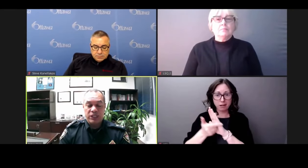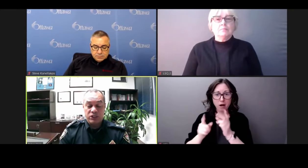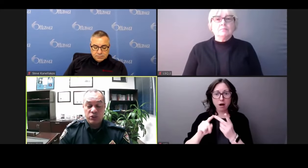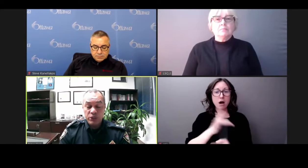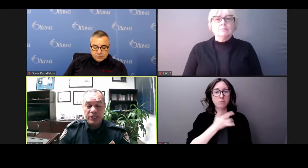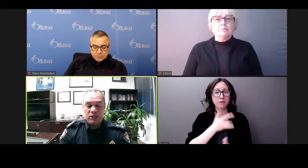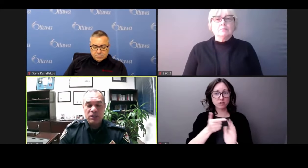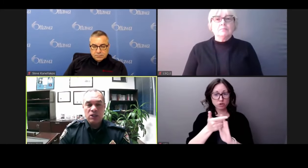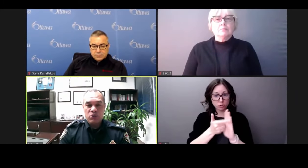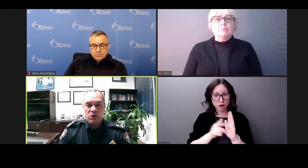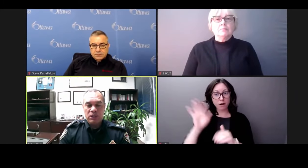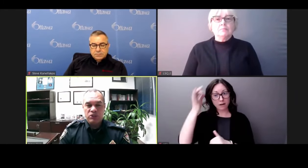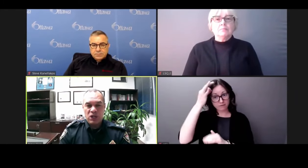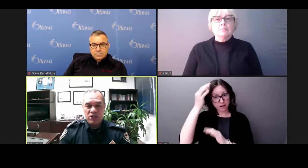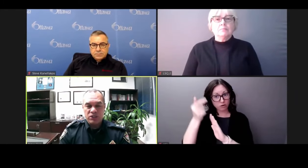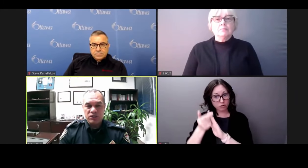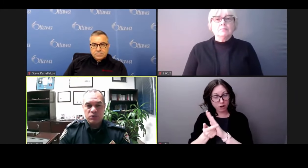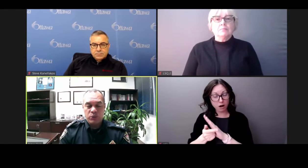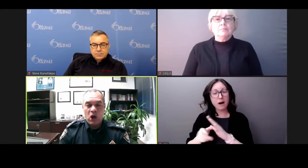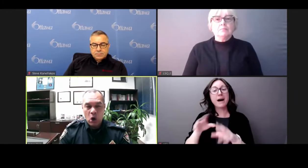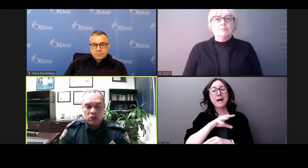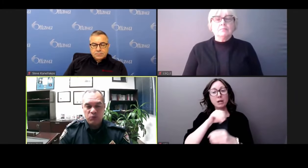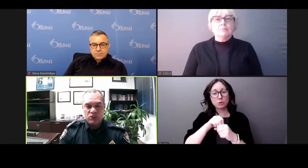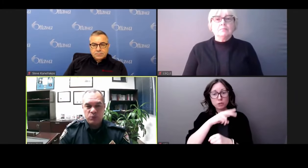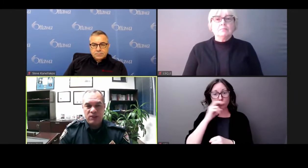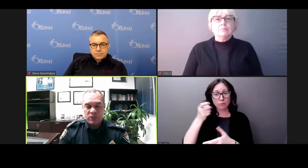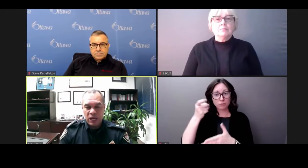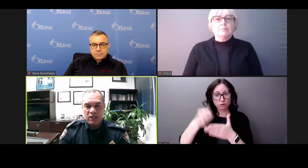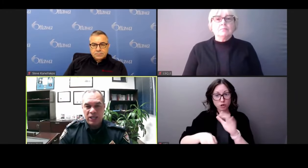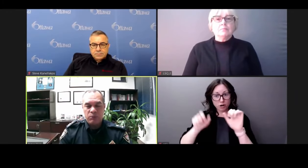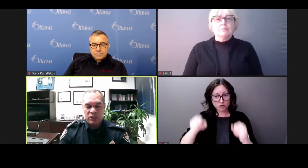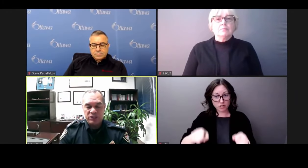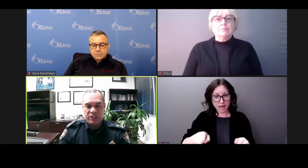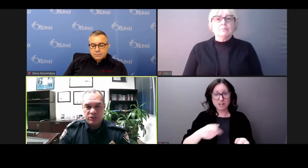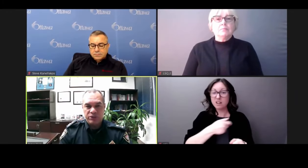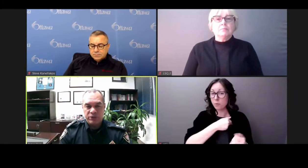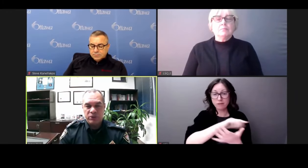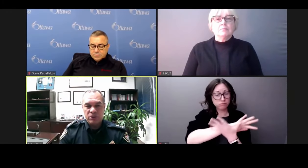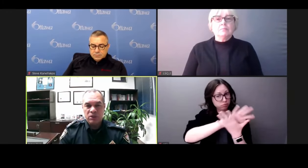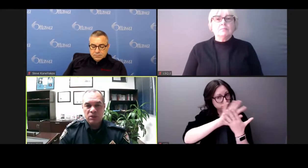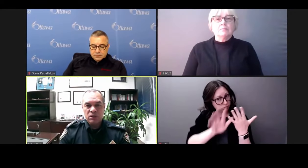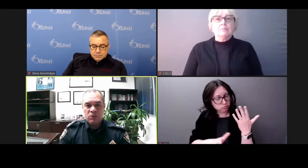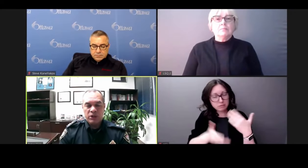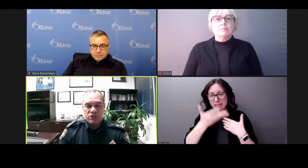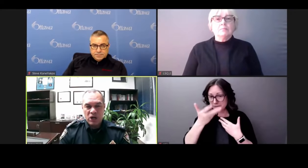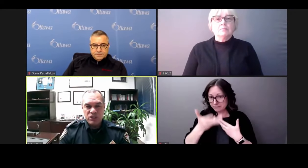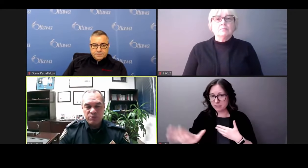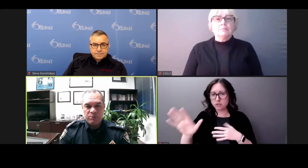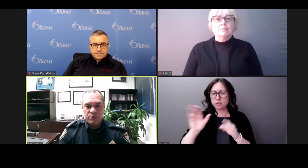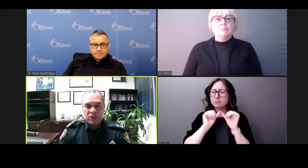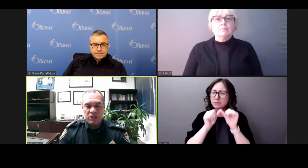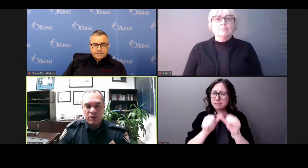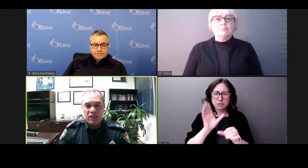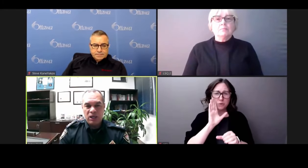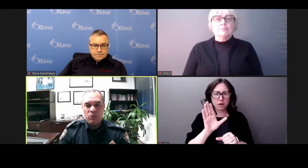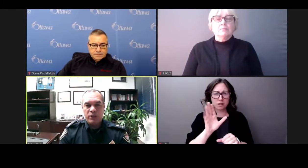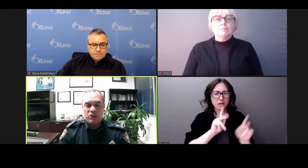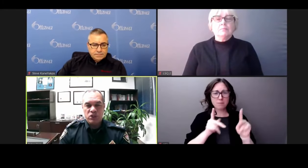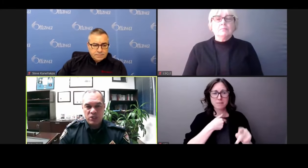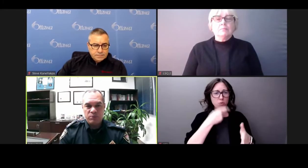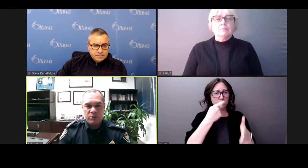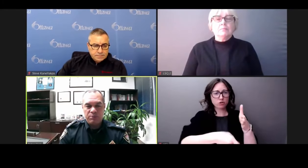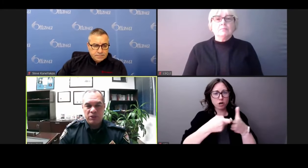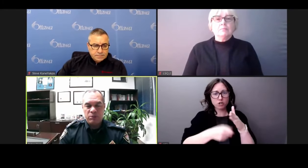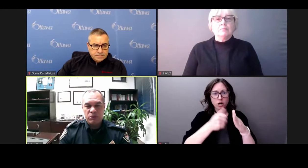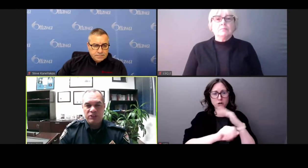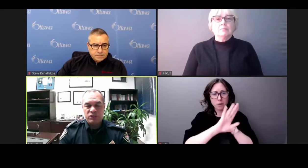statute, including criminal charges, all of which we have done and will continue to do. We are charging people under the bylaw. We are